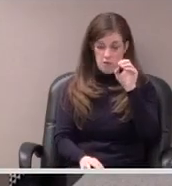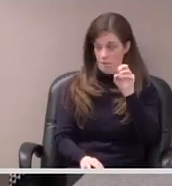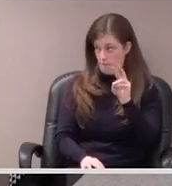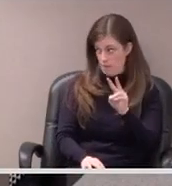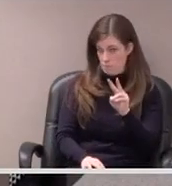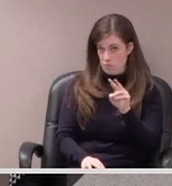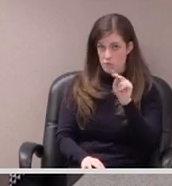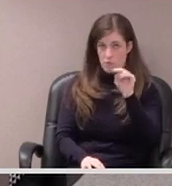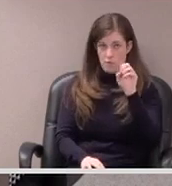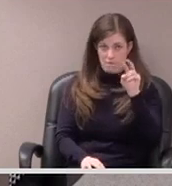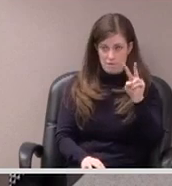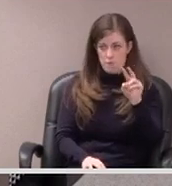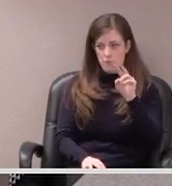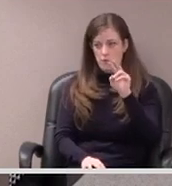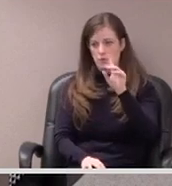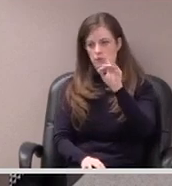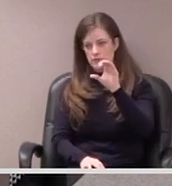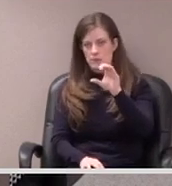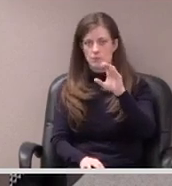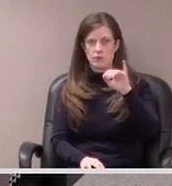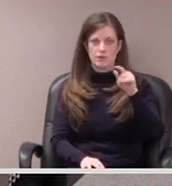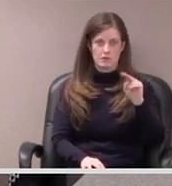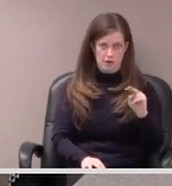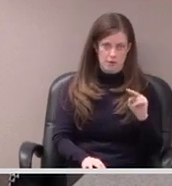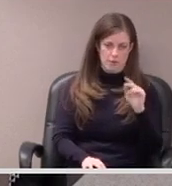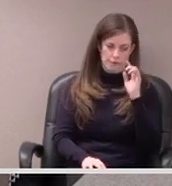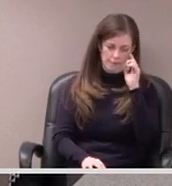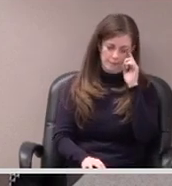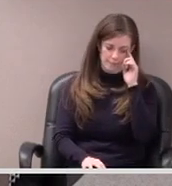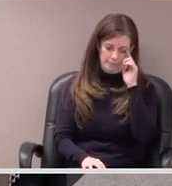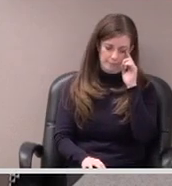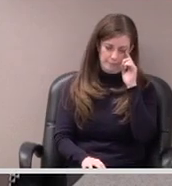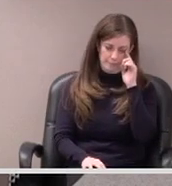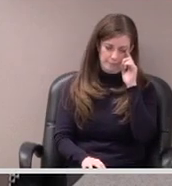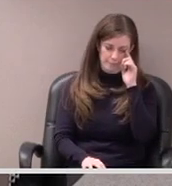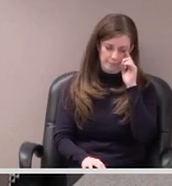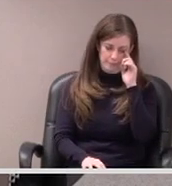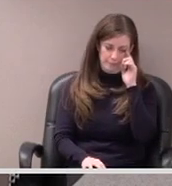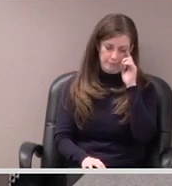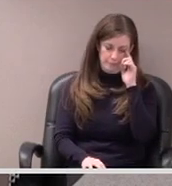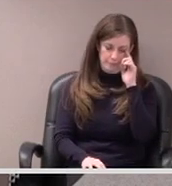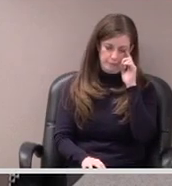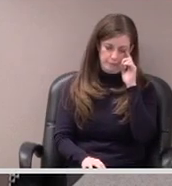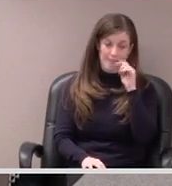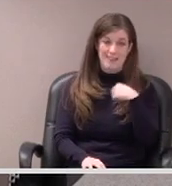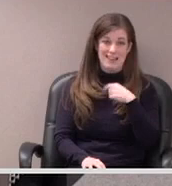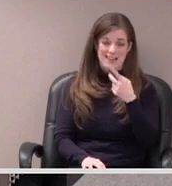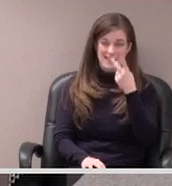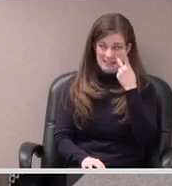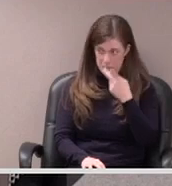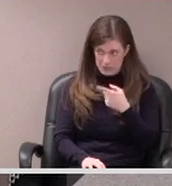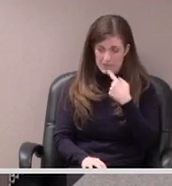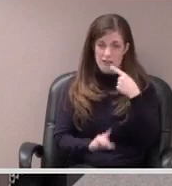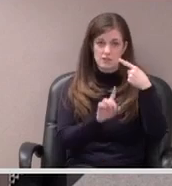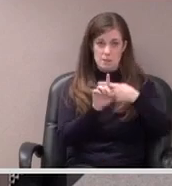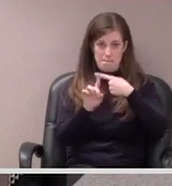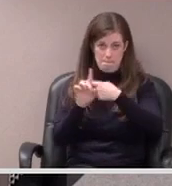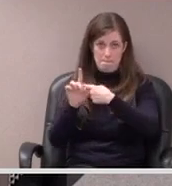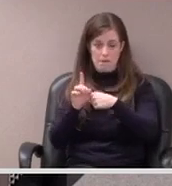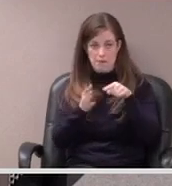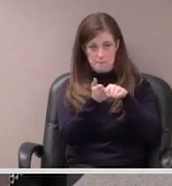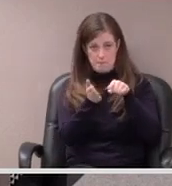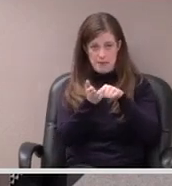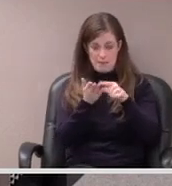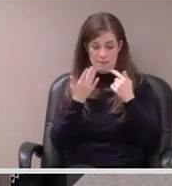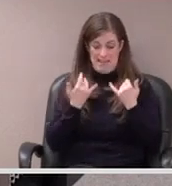in November, November, December, and January. And then we get the SEEK, it's a monthly payment. In this